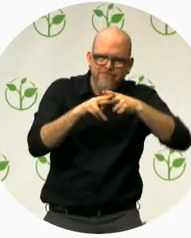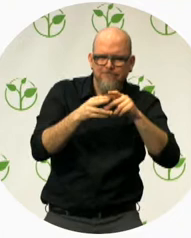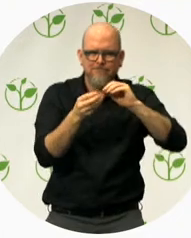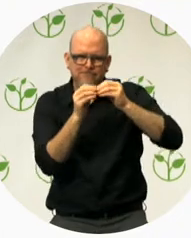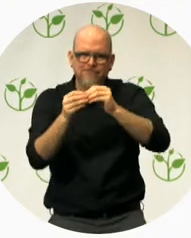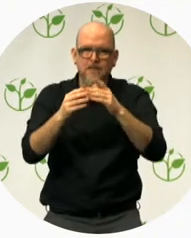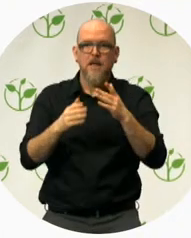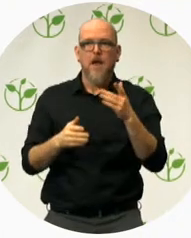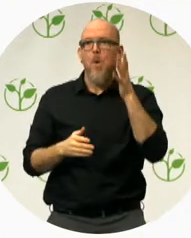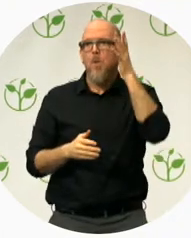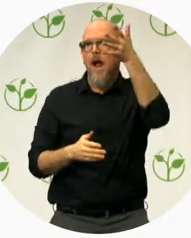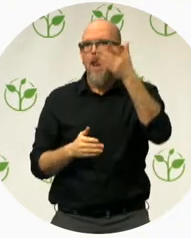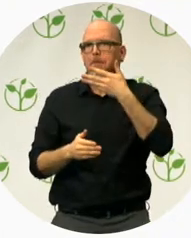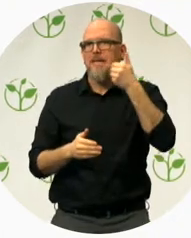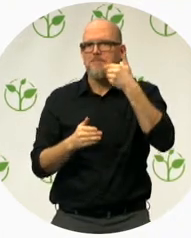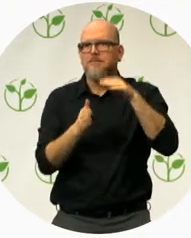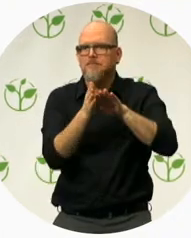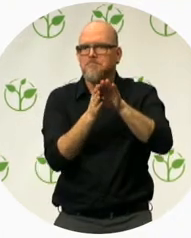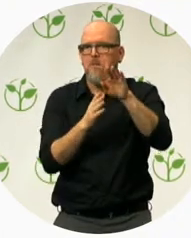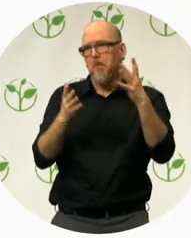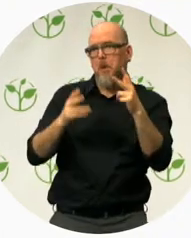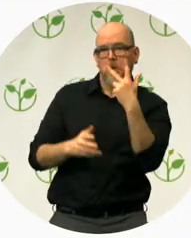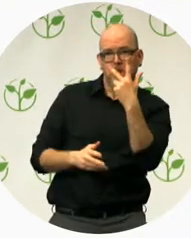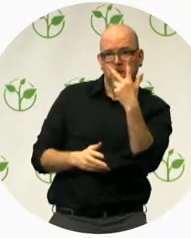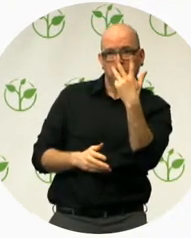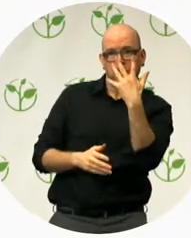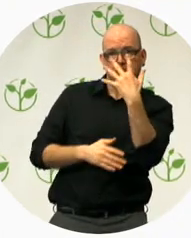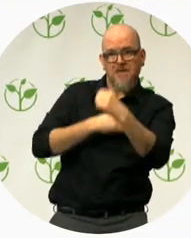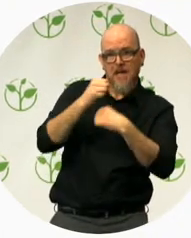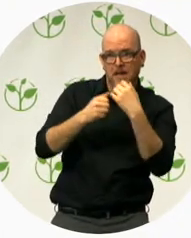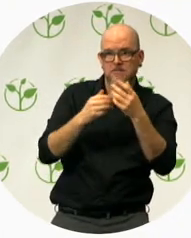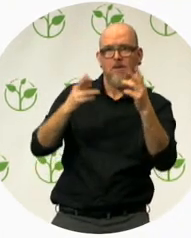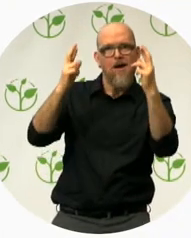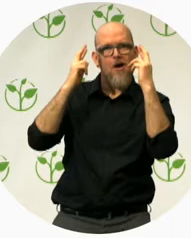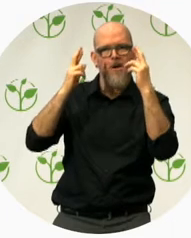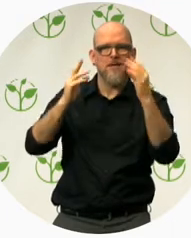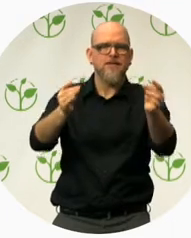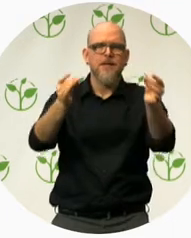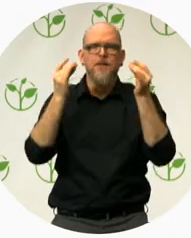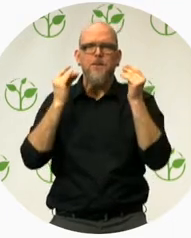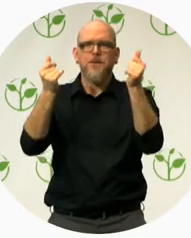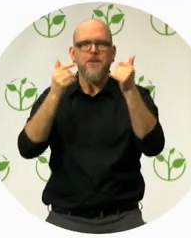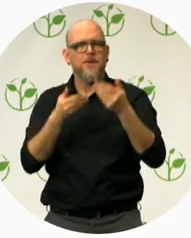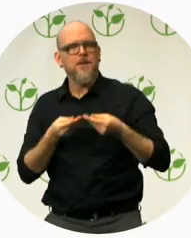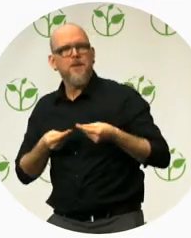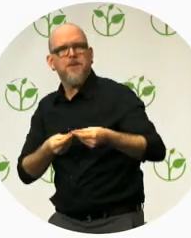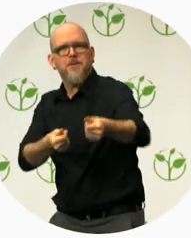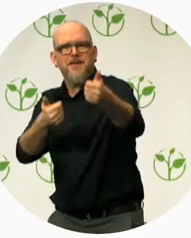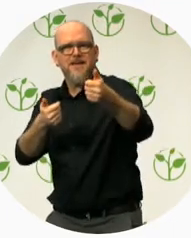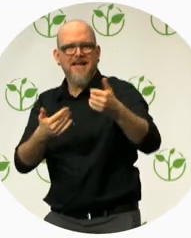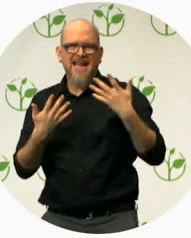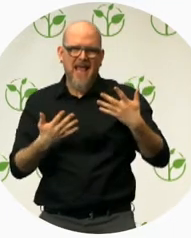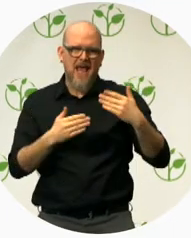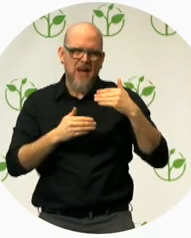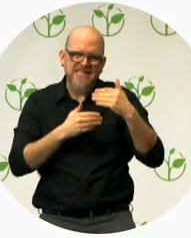in 3-5 years, hopefully. So, Christopher, let's start with you. Give us a brief intro. Tell us who you are. Okay, my